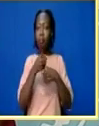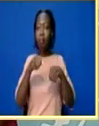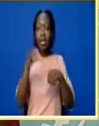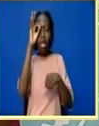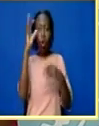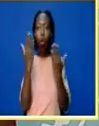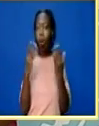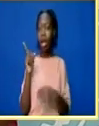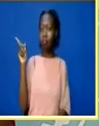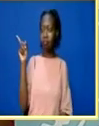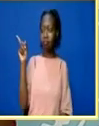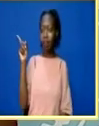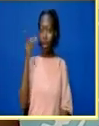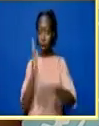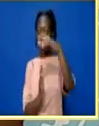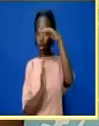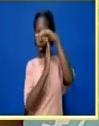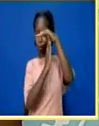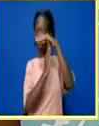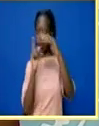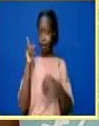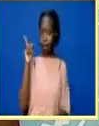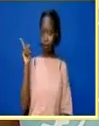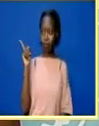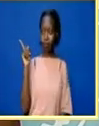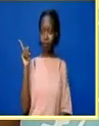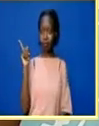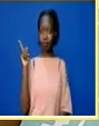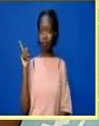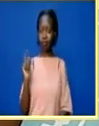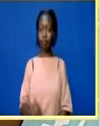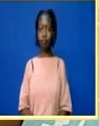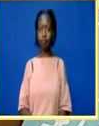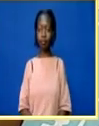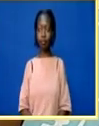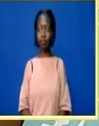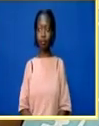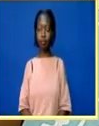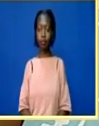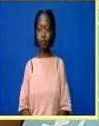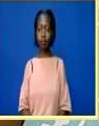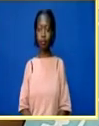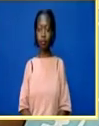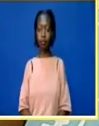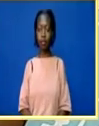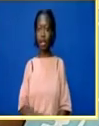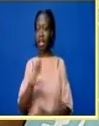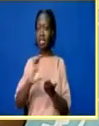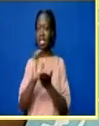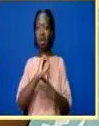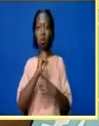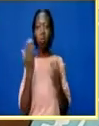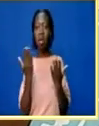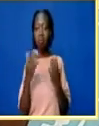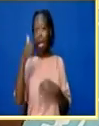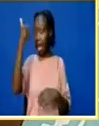On the lid. Where is the lid? This is the lid. Just make it just a tiny hole above it. So just right in the middle or anywhere? Anywhere. On